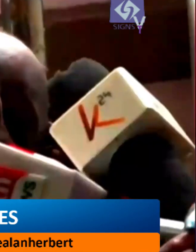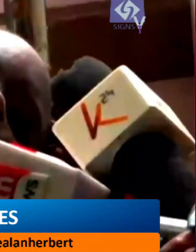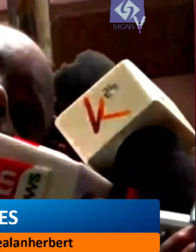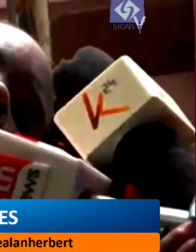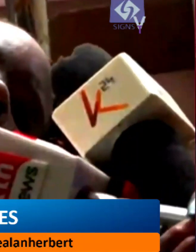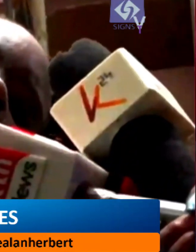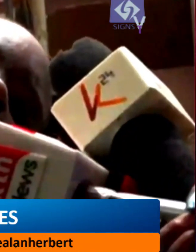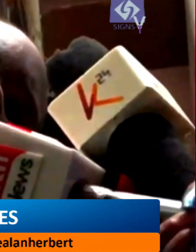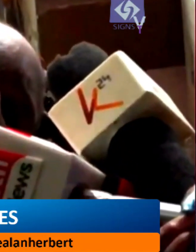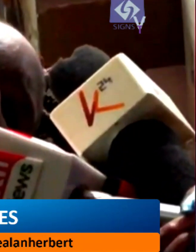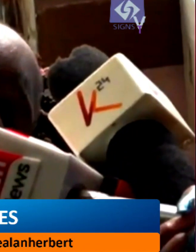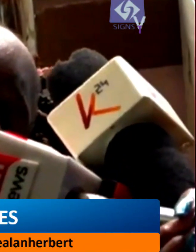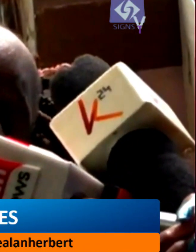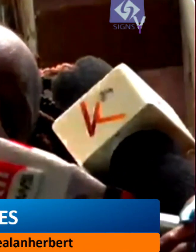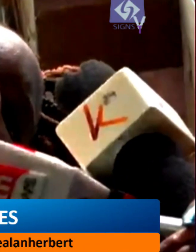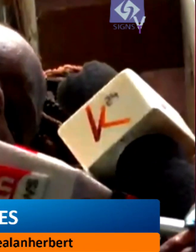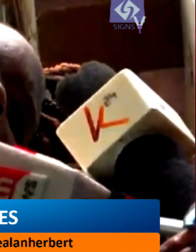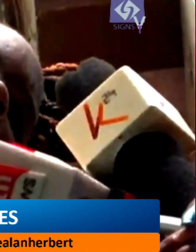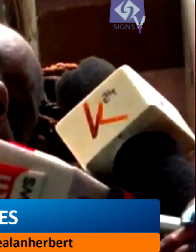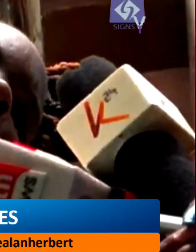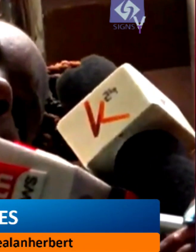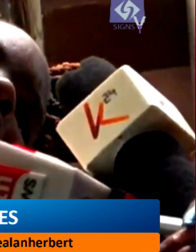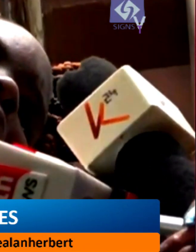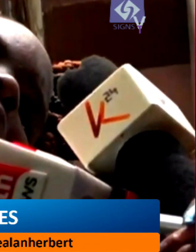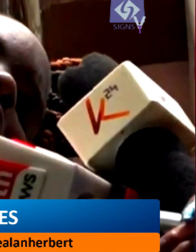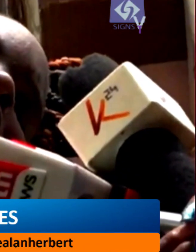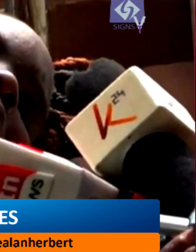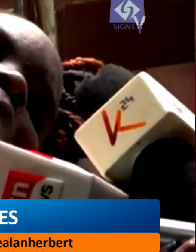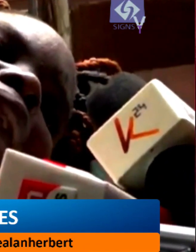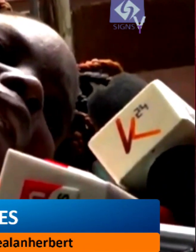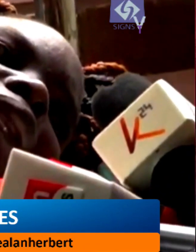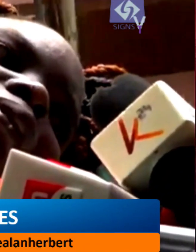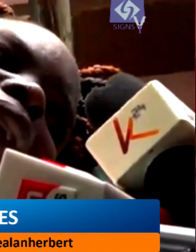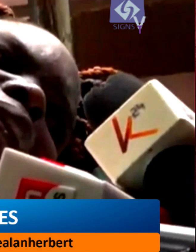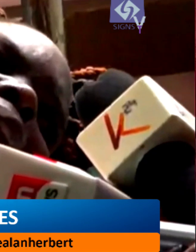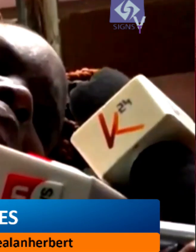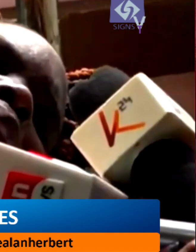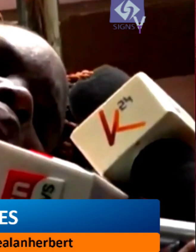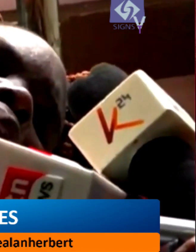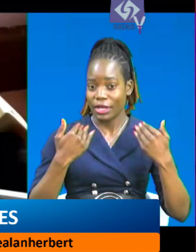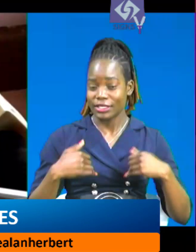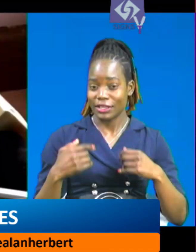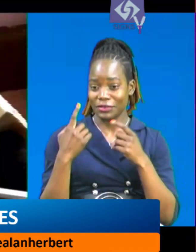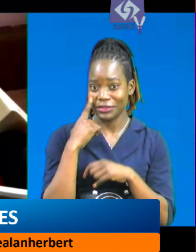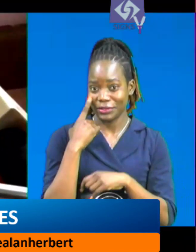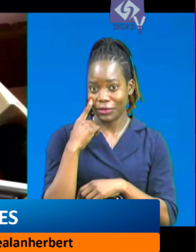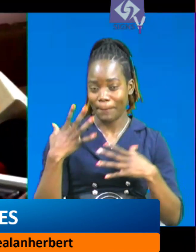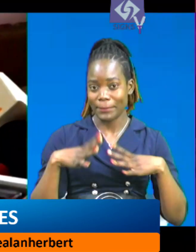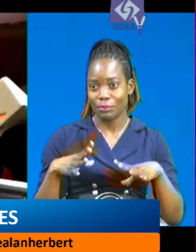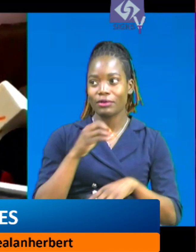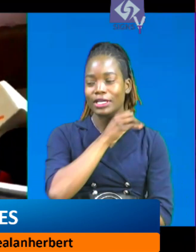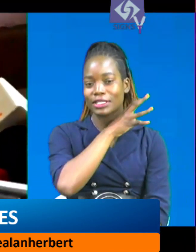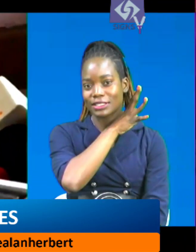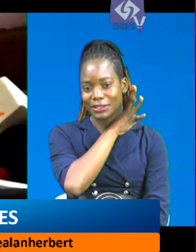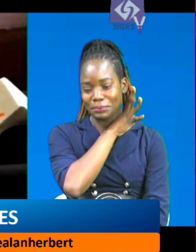Hata mimi sikuelewa fenye ajali ilitokea. Mimi niliona tu watu wanapika nduru, pia na mimi napika